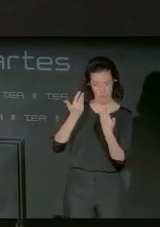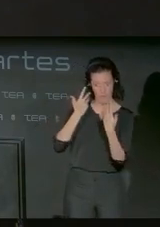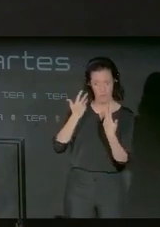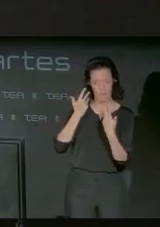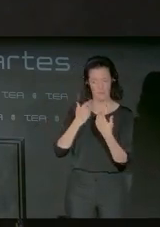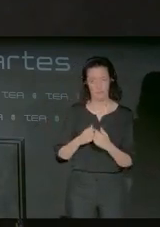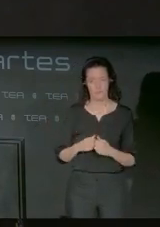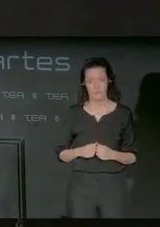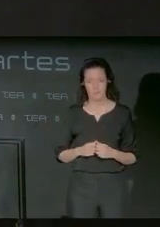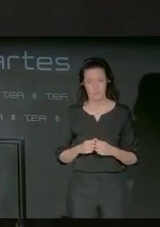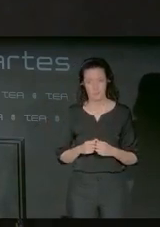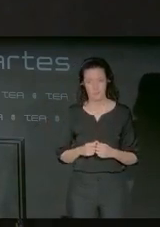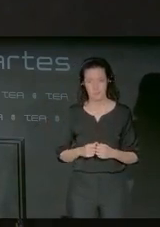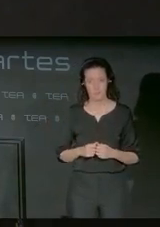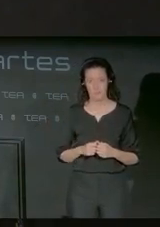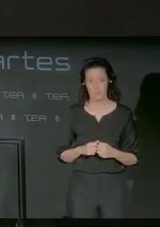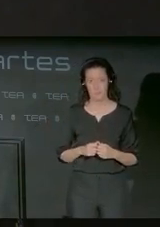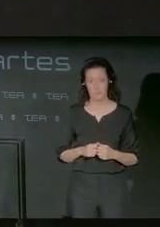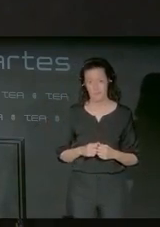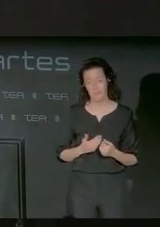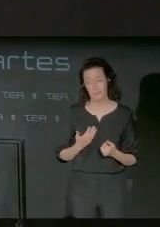terms of resources.